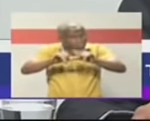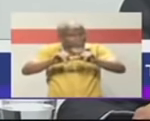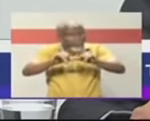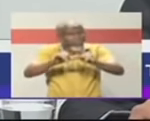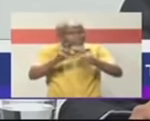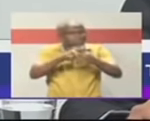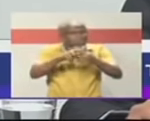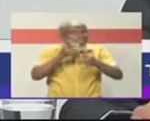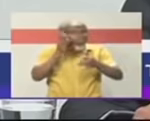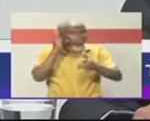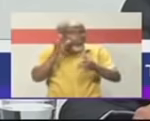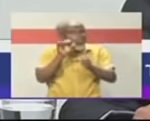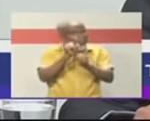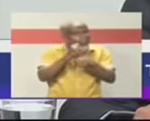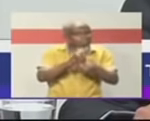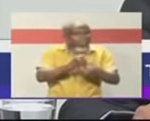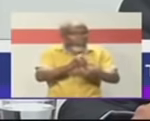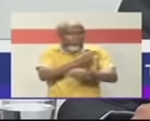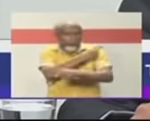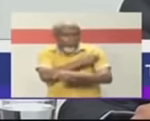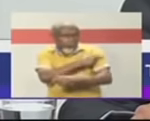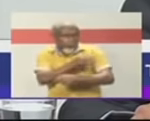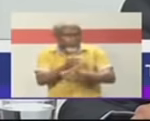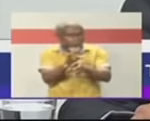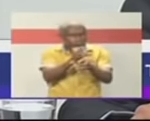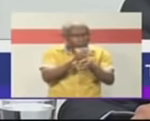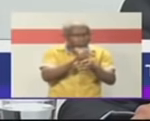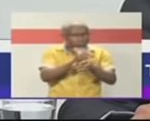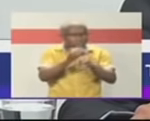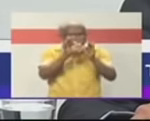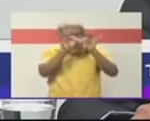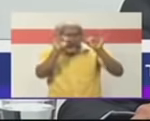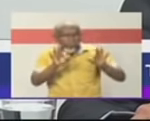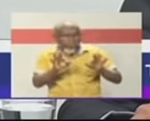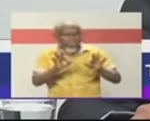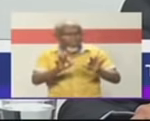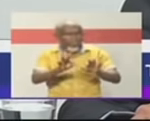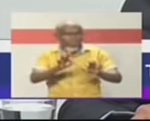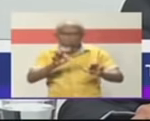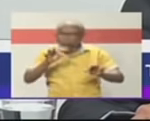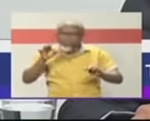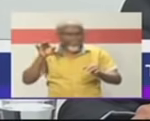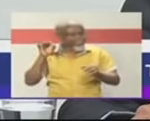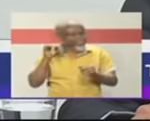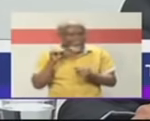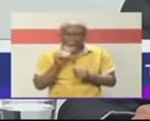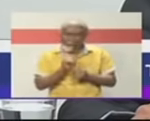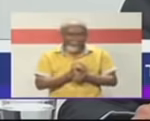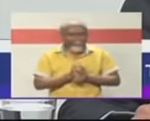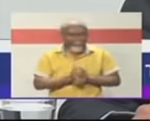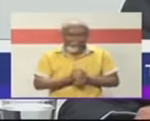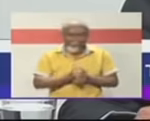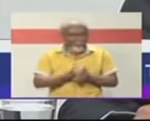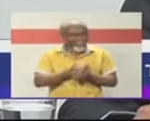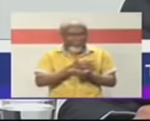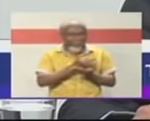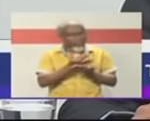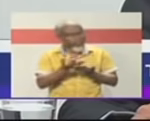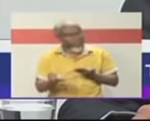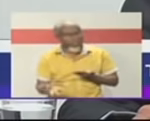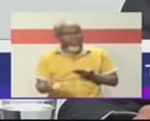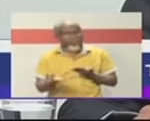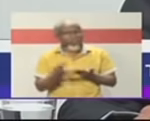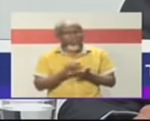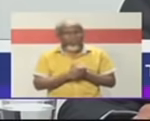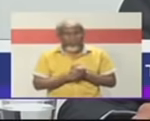parallel healthcare system in a position where if you have COVID, as the Delta variant will